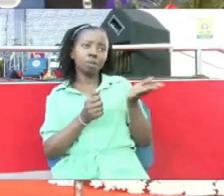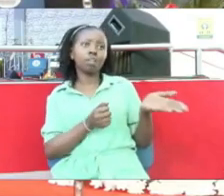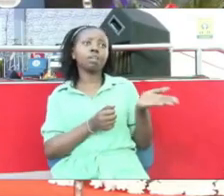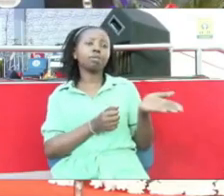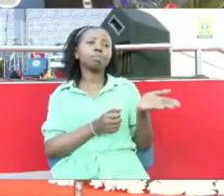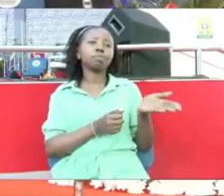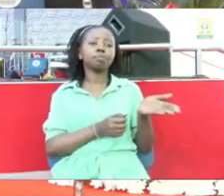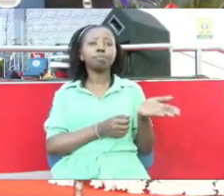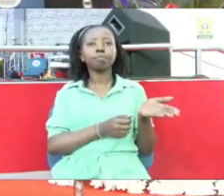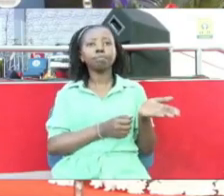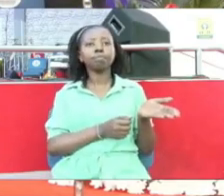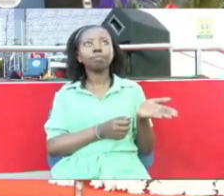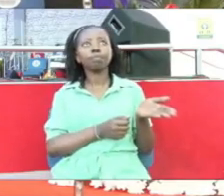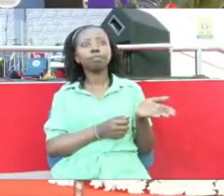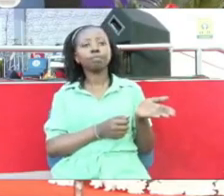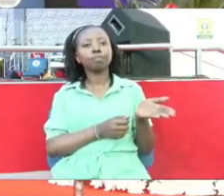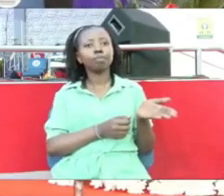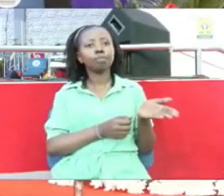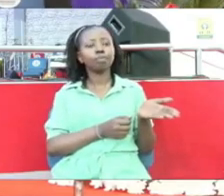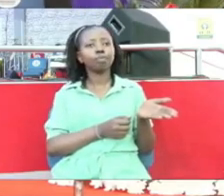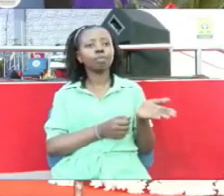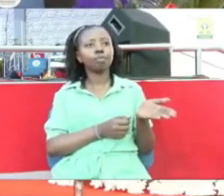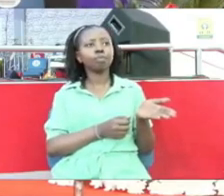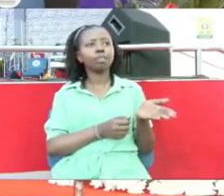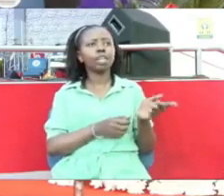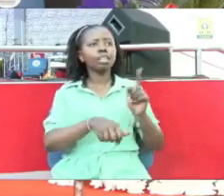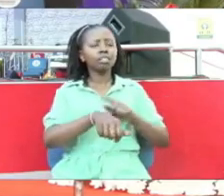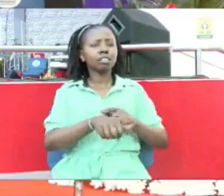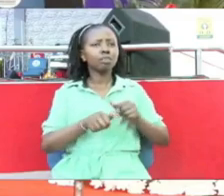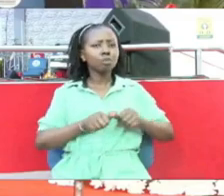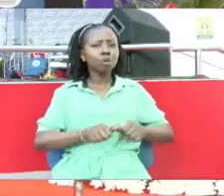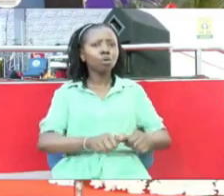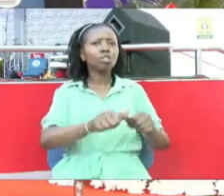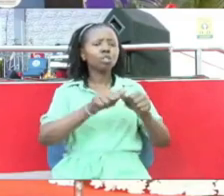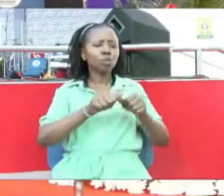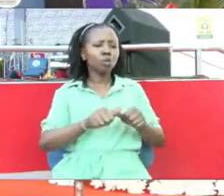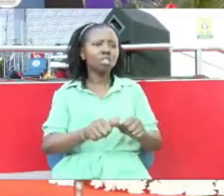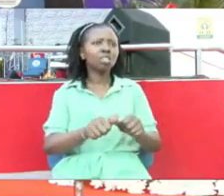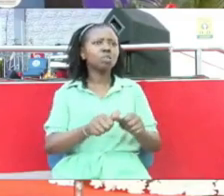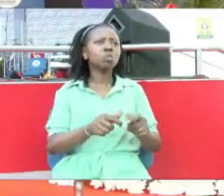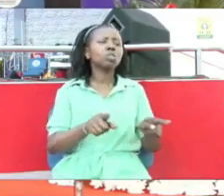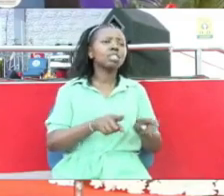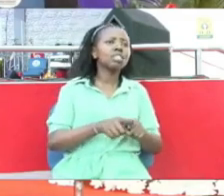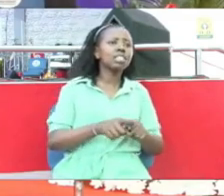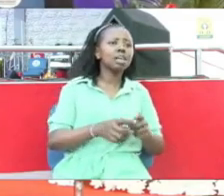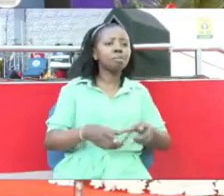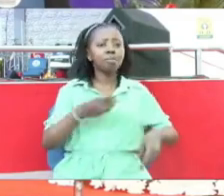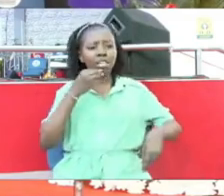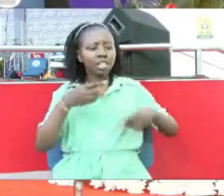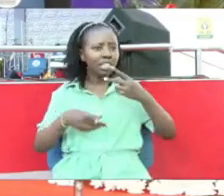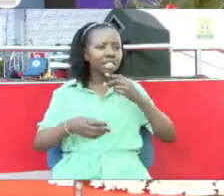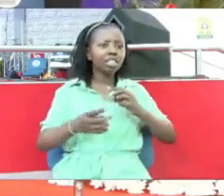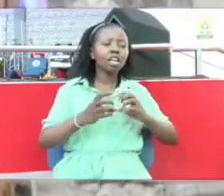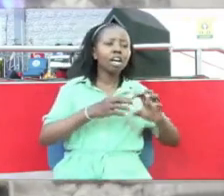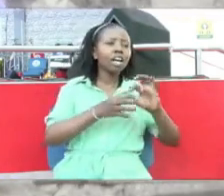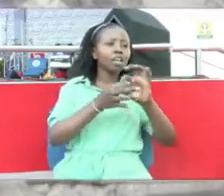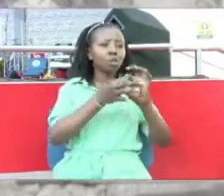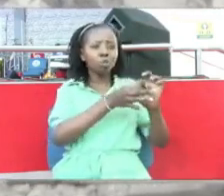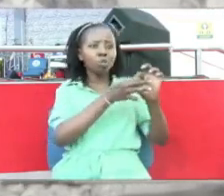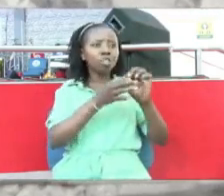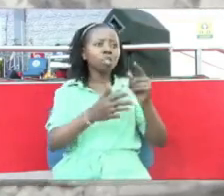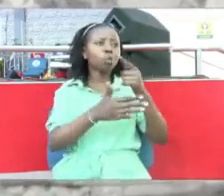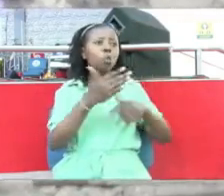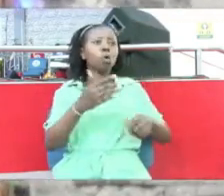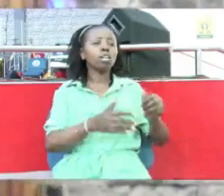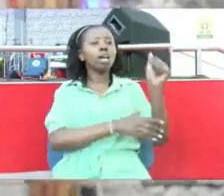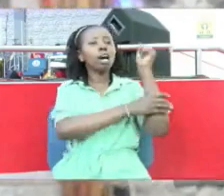hapo tu karibu na ile hema yao. And as they continue communing, even eating of this that Abraham had prepared. Na